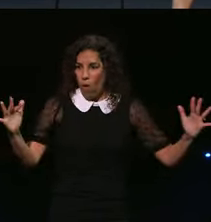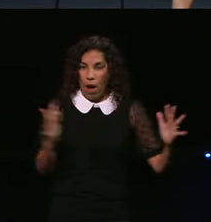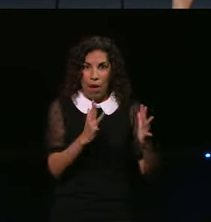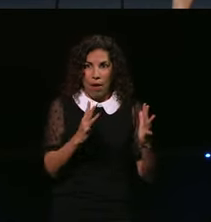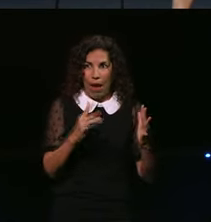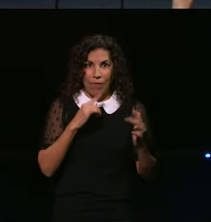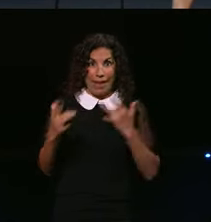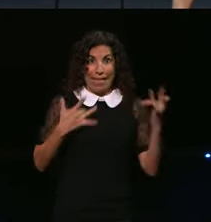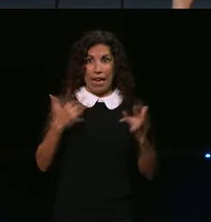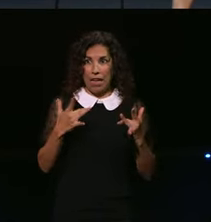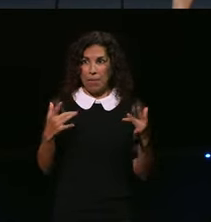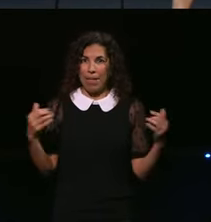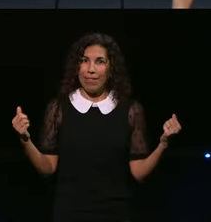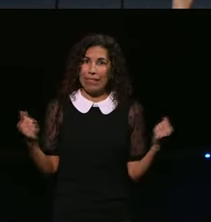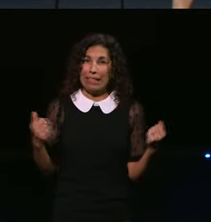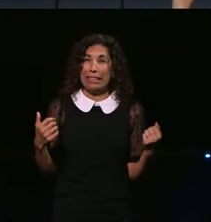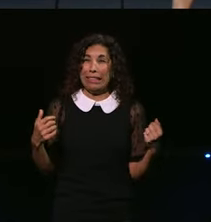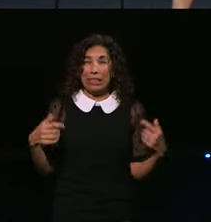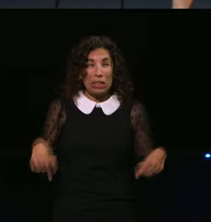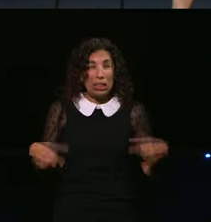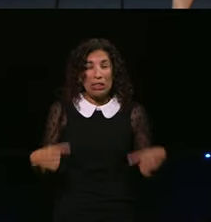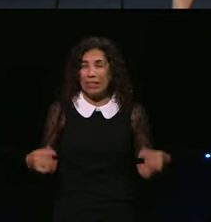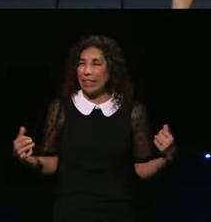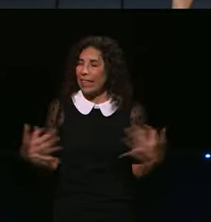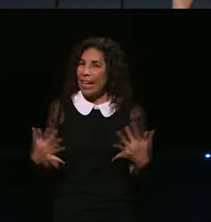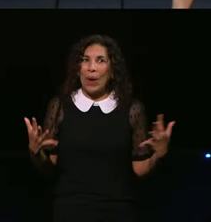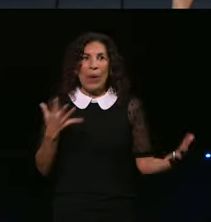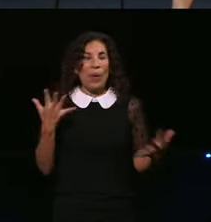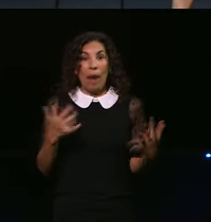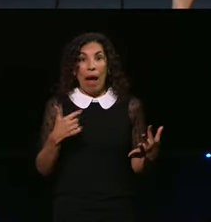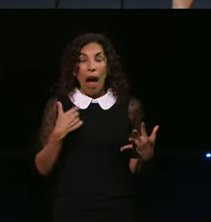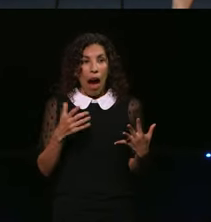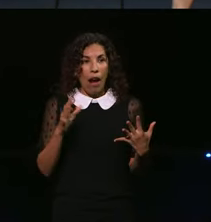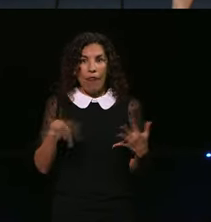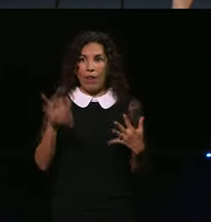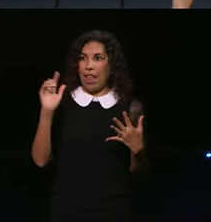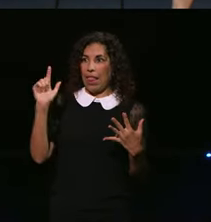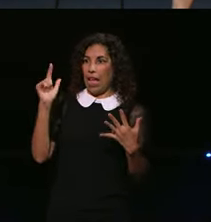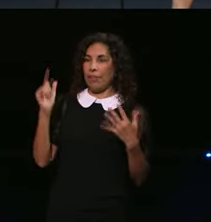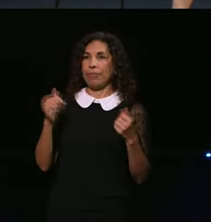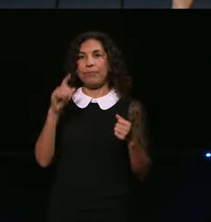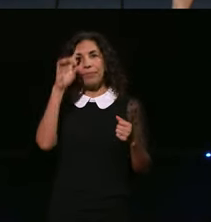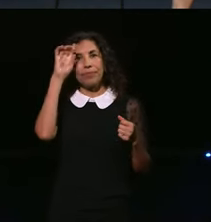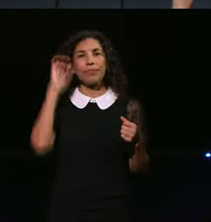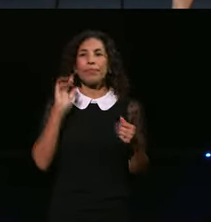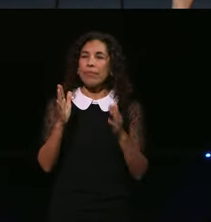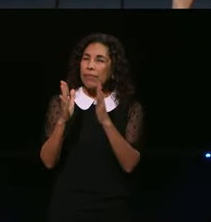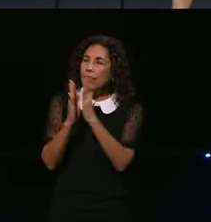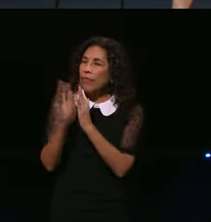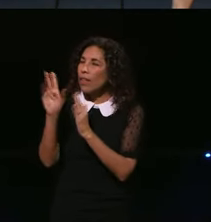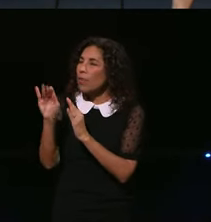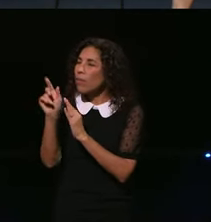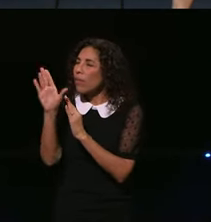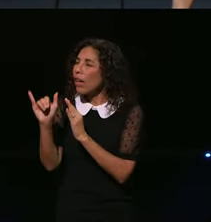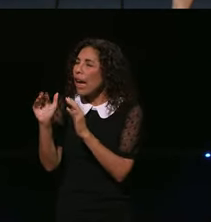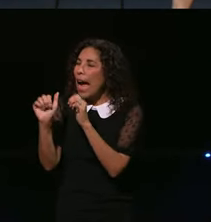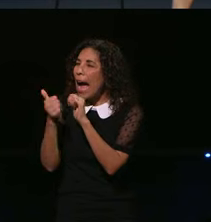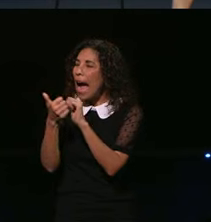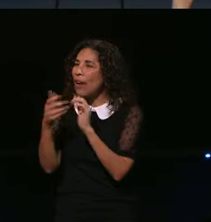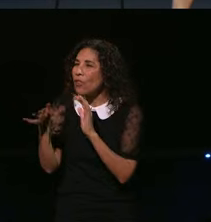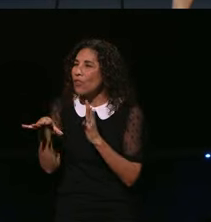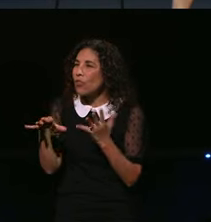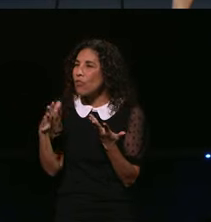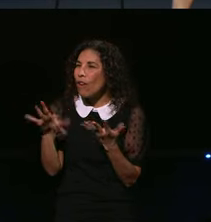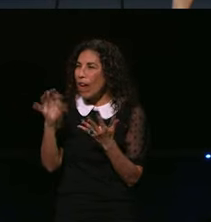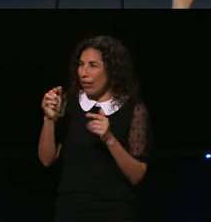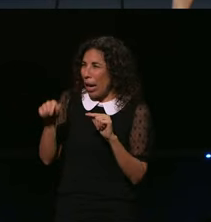scared about it too. And so, and I found out later, and I asked Bradley, how did you find out